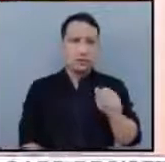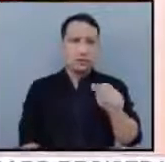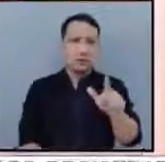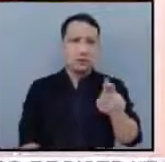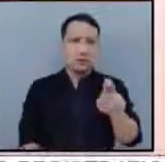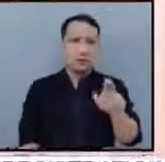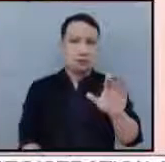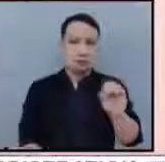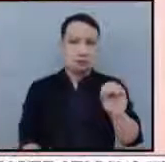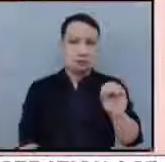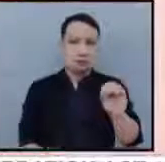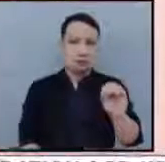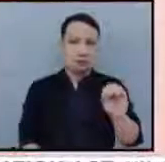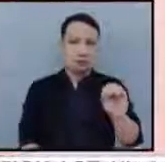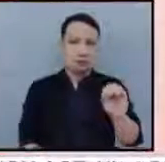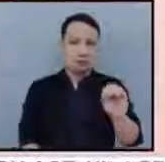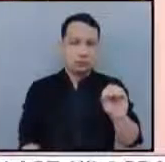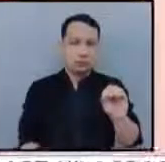Yes po.